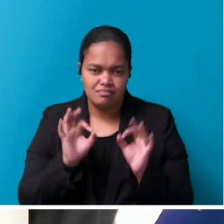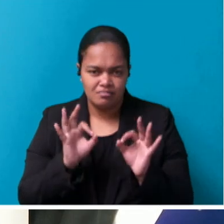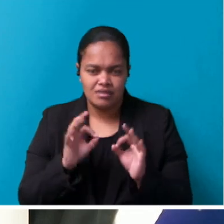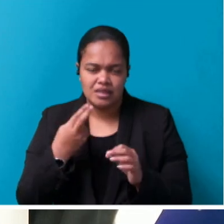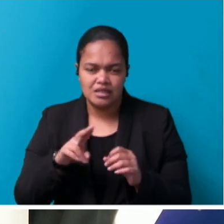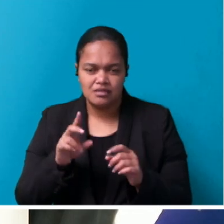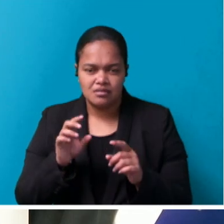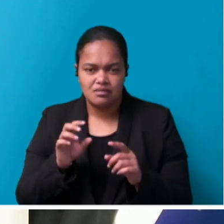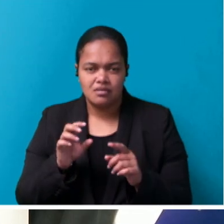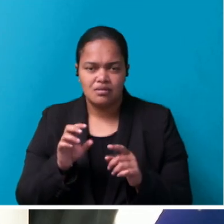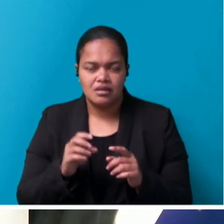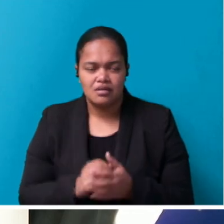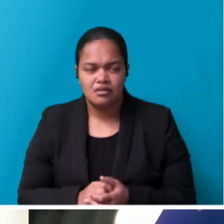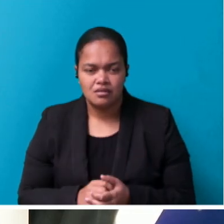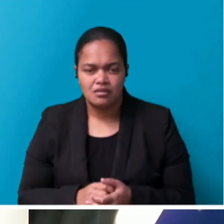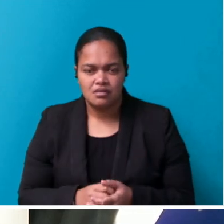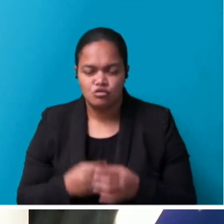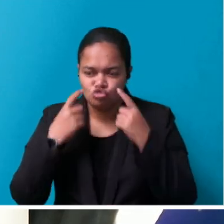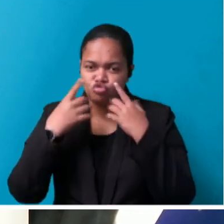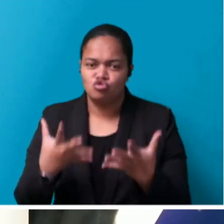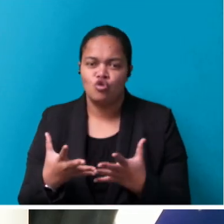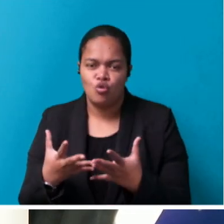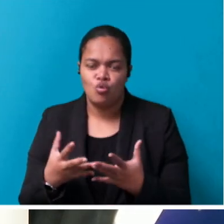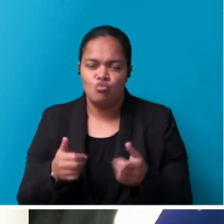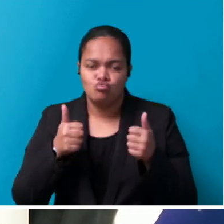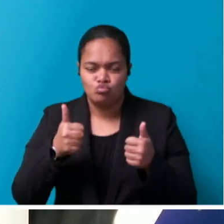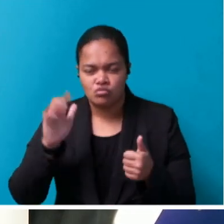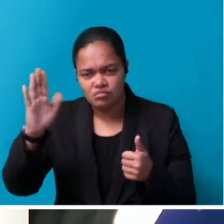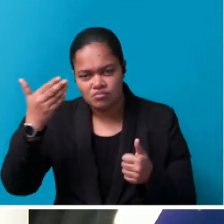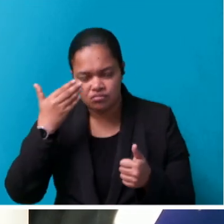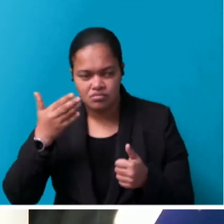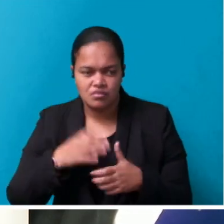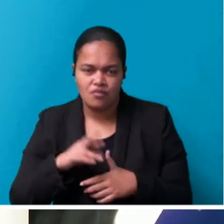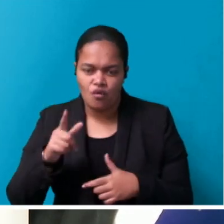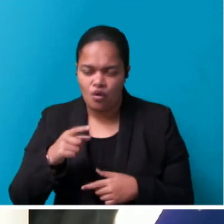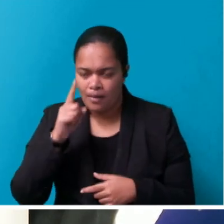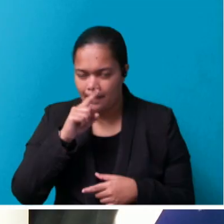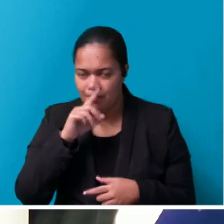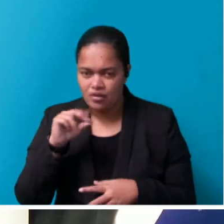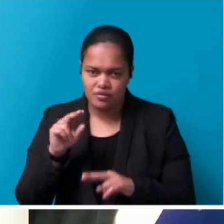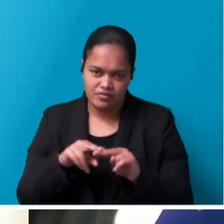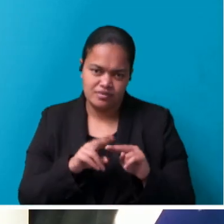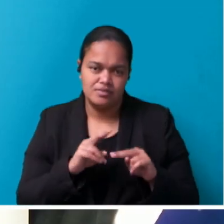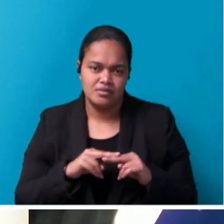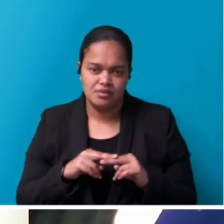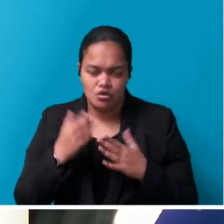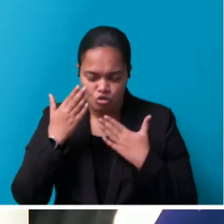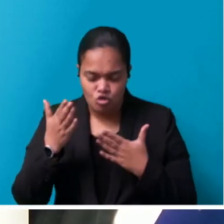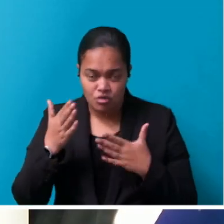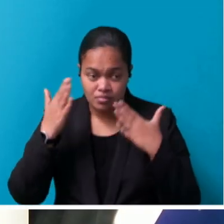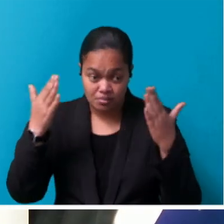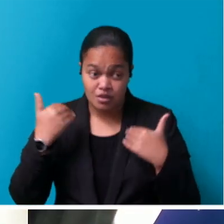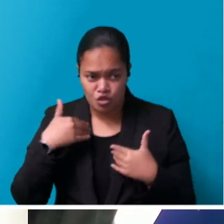delivering meaningful outcomes for our people. Honorable Speaker, I thought I'd